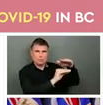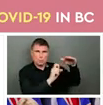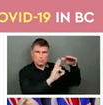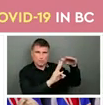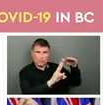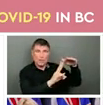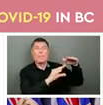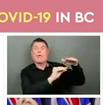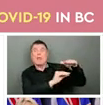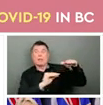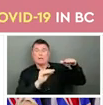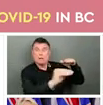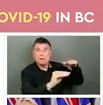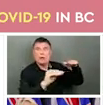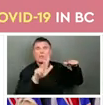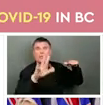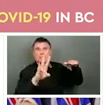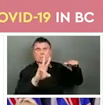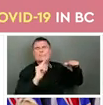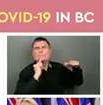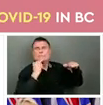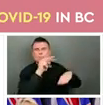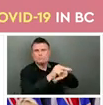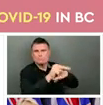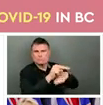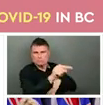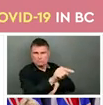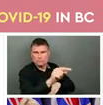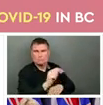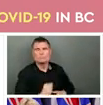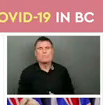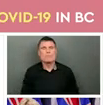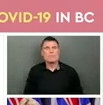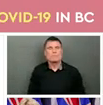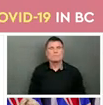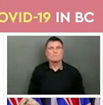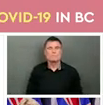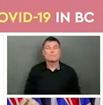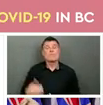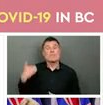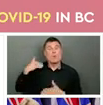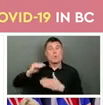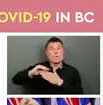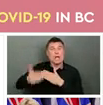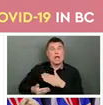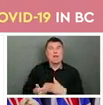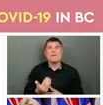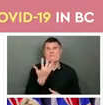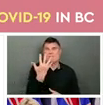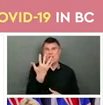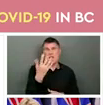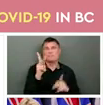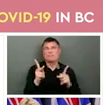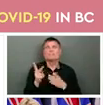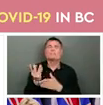Sadly, over this weekend, we have had 5 additional people who have died from COVID-19 in British Columbia, bringing that total